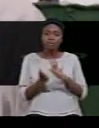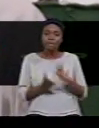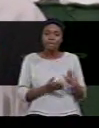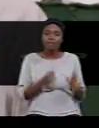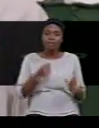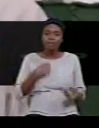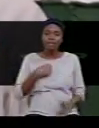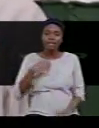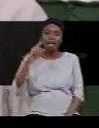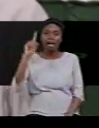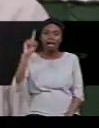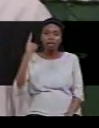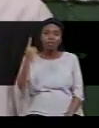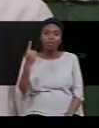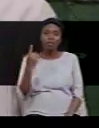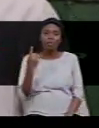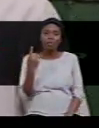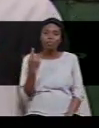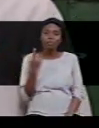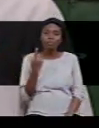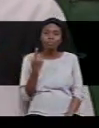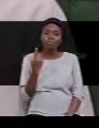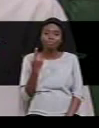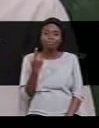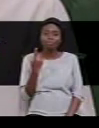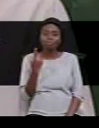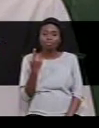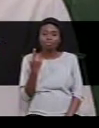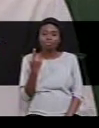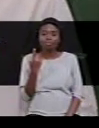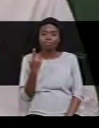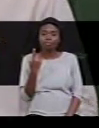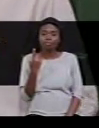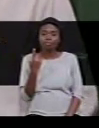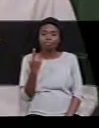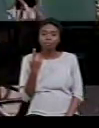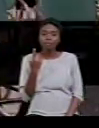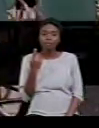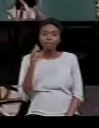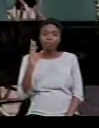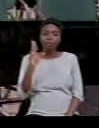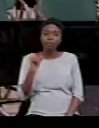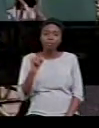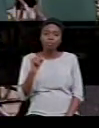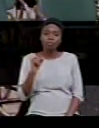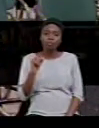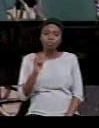To leave me alone, no.